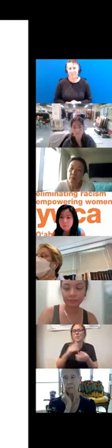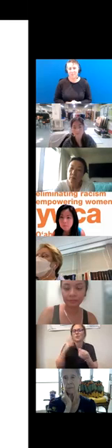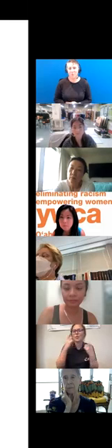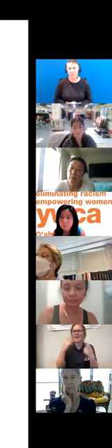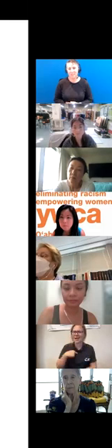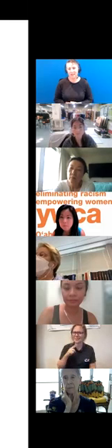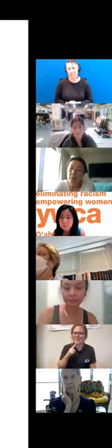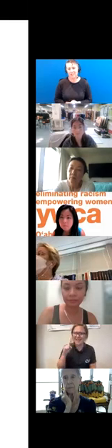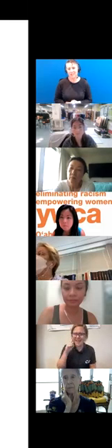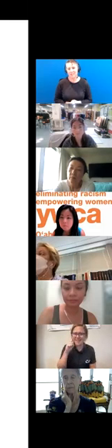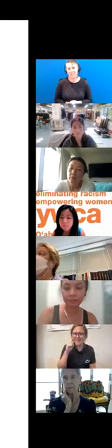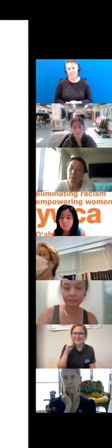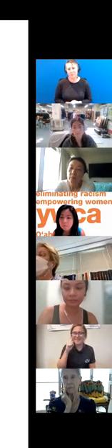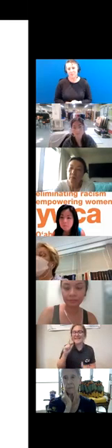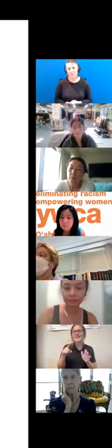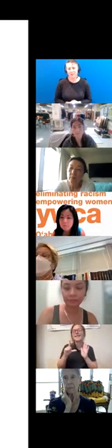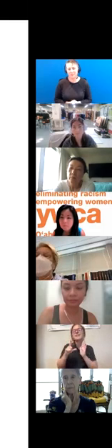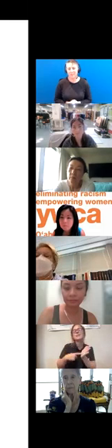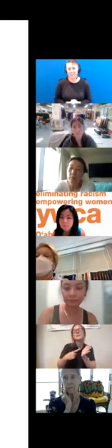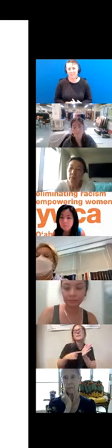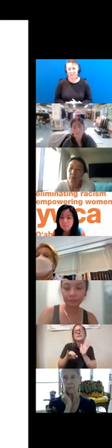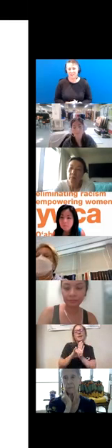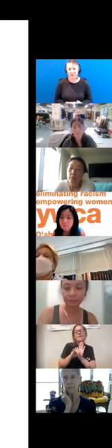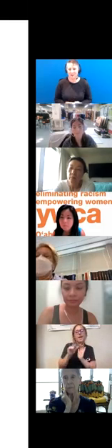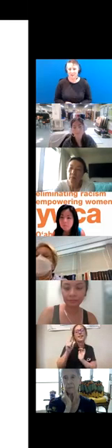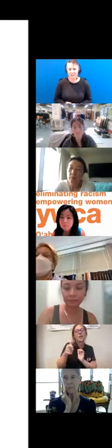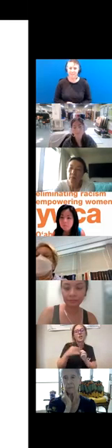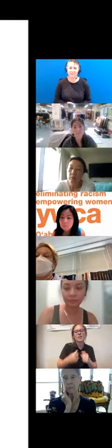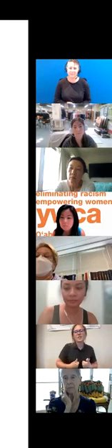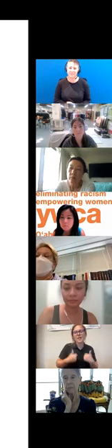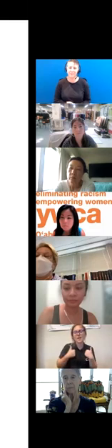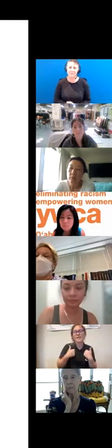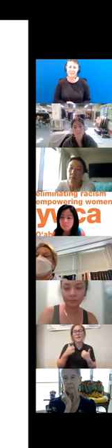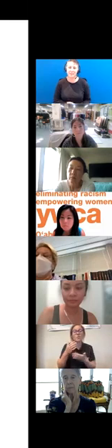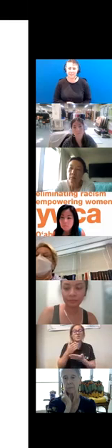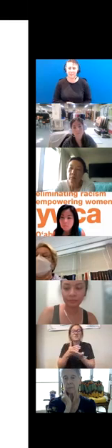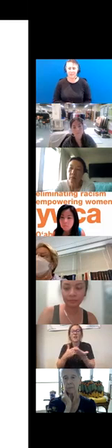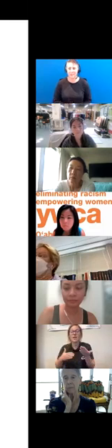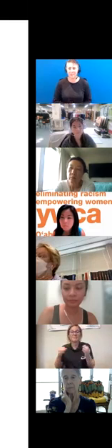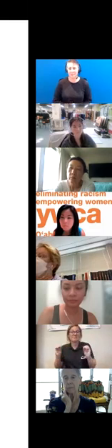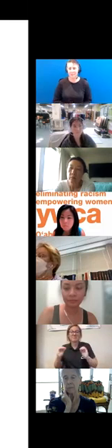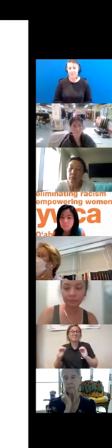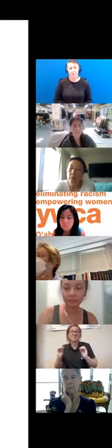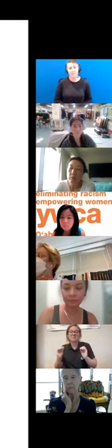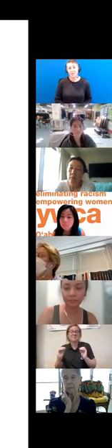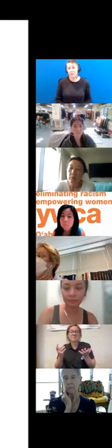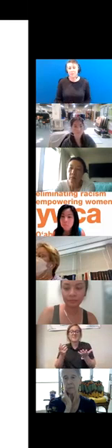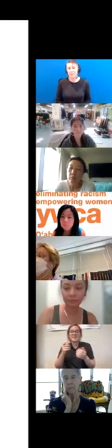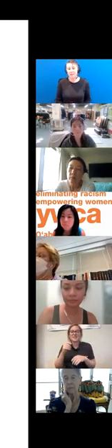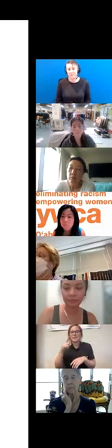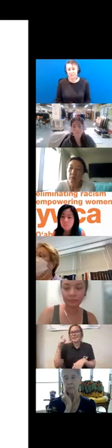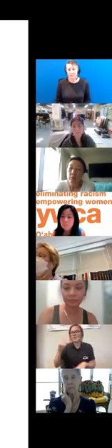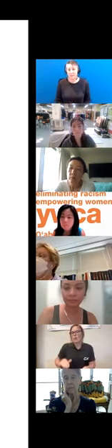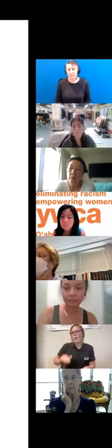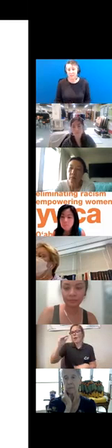they feel more connected to the deaf community and realize that they identify themselves later in life as deaf. But some